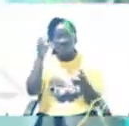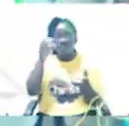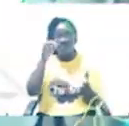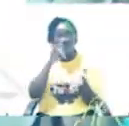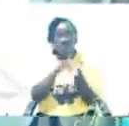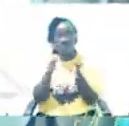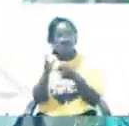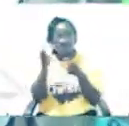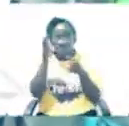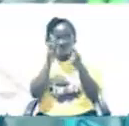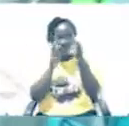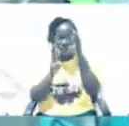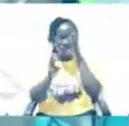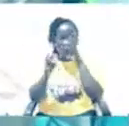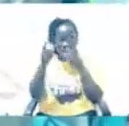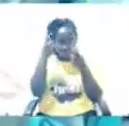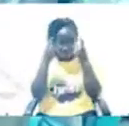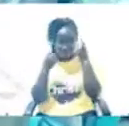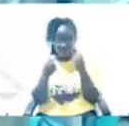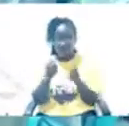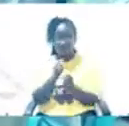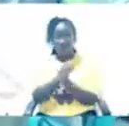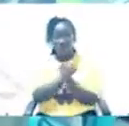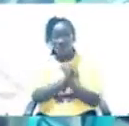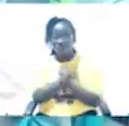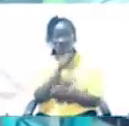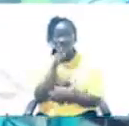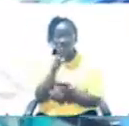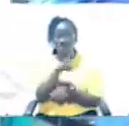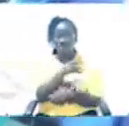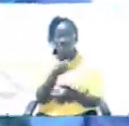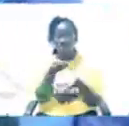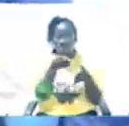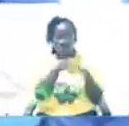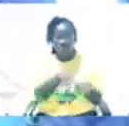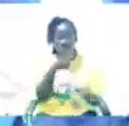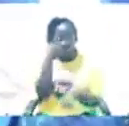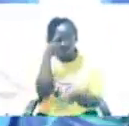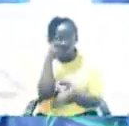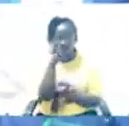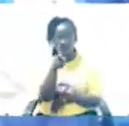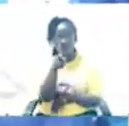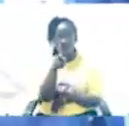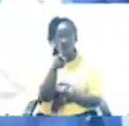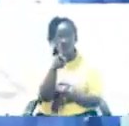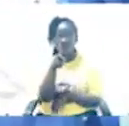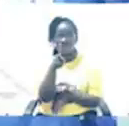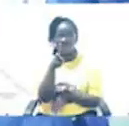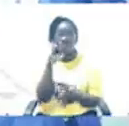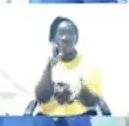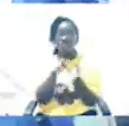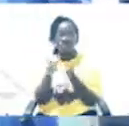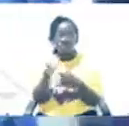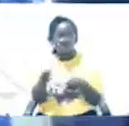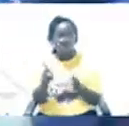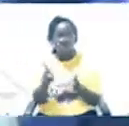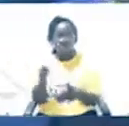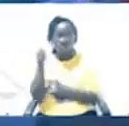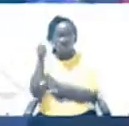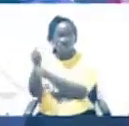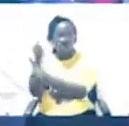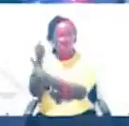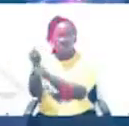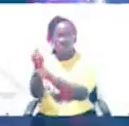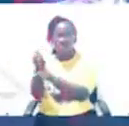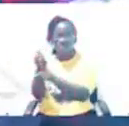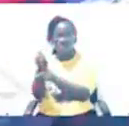he died for you. Na owu mao. He allowed himself to be hanged on the cross for you. Omani ho